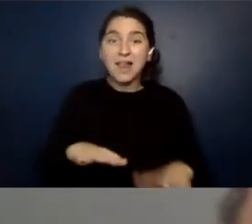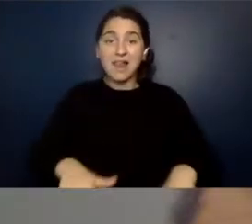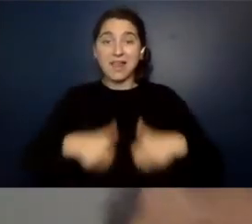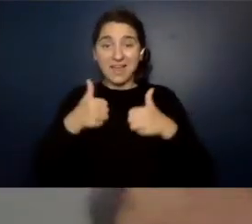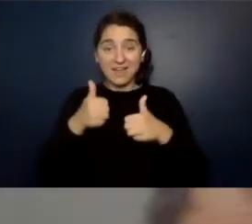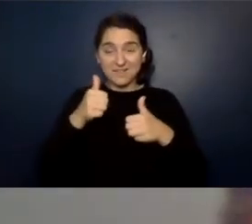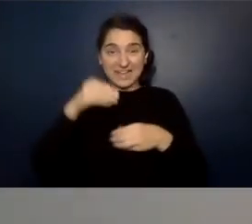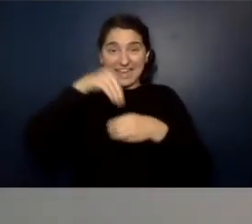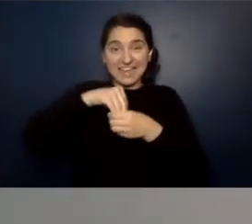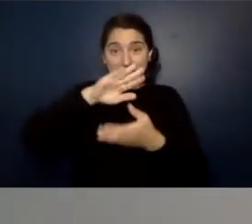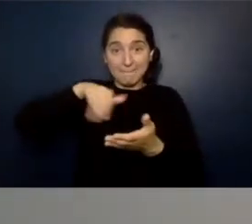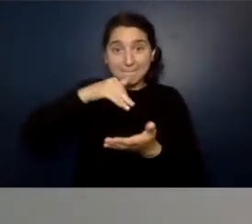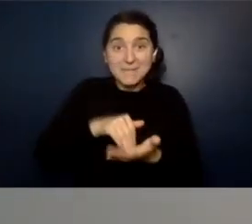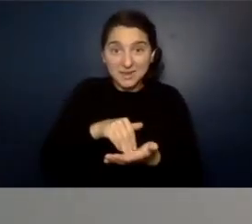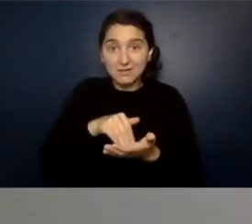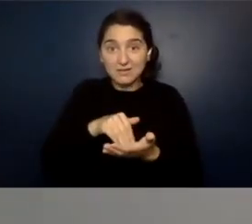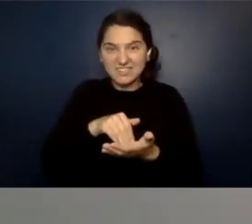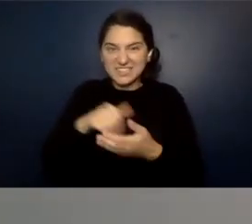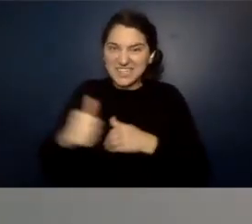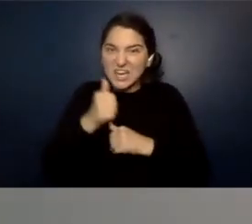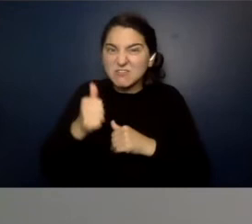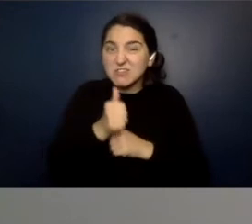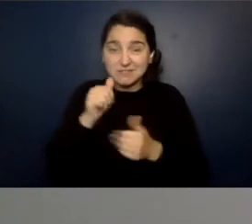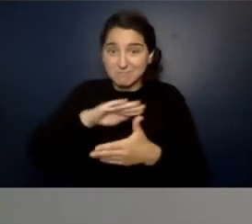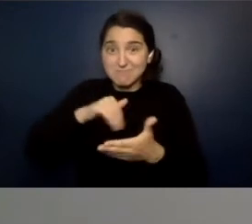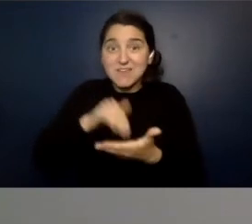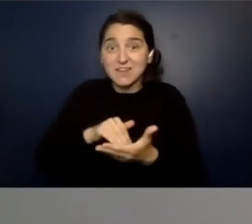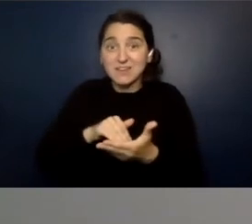live in the dangerous middle.